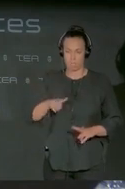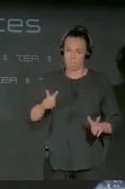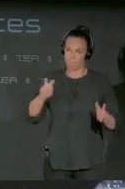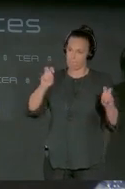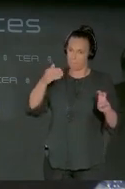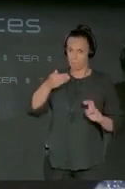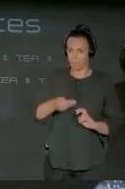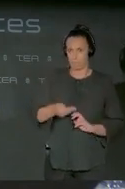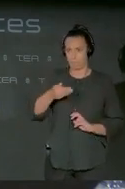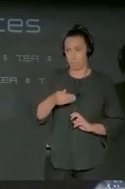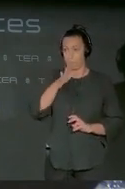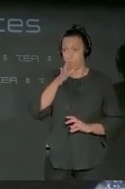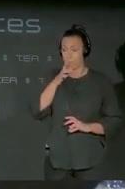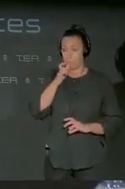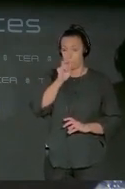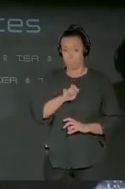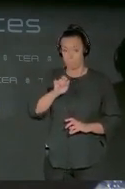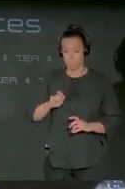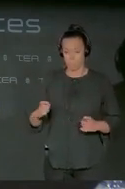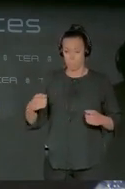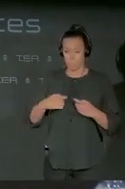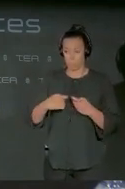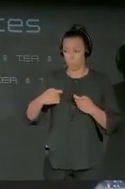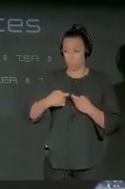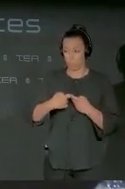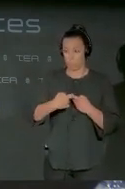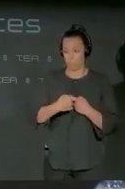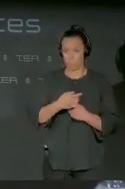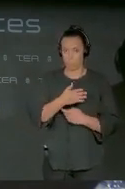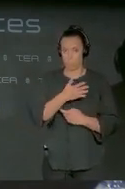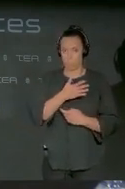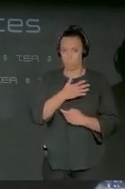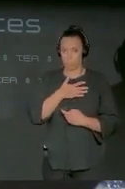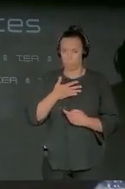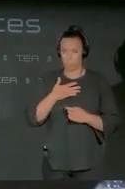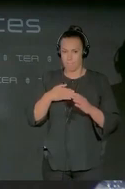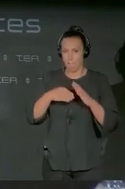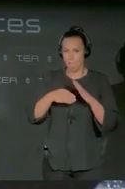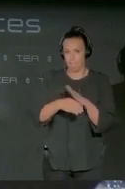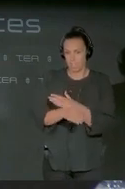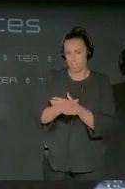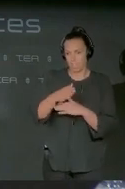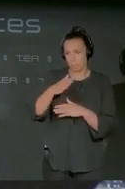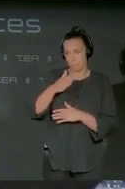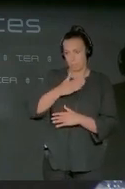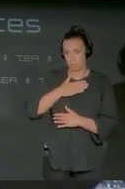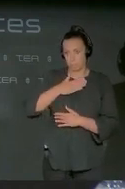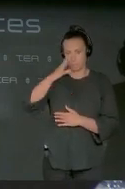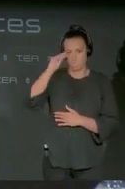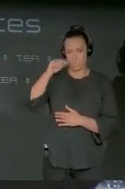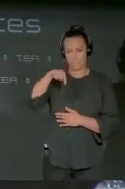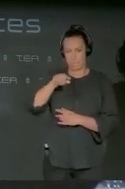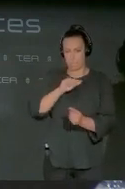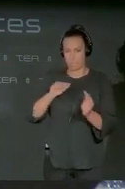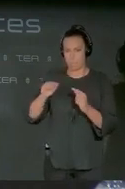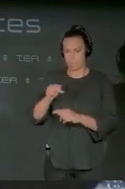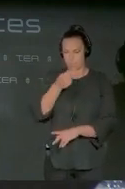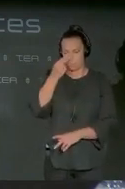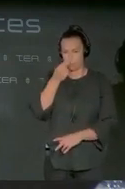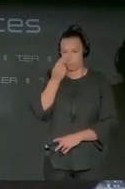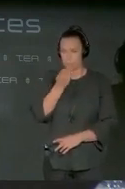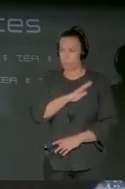access to it. And there is perhaps some specific areas where that might work at the moment. One of what we have identified is this